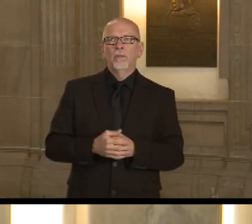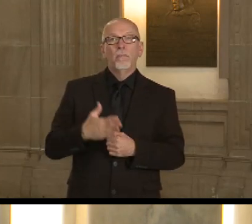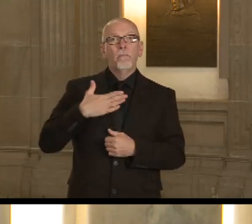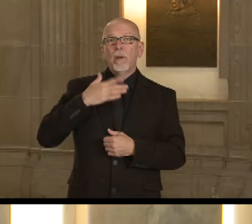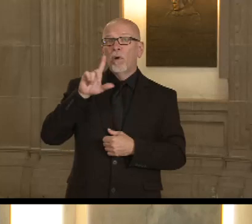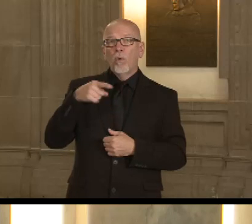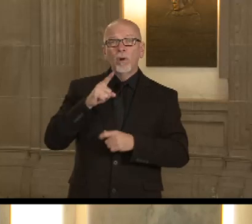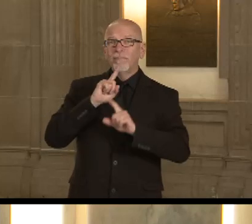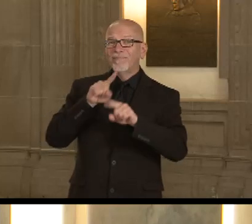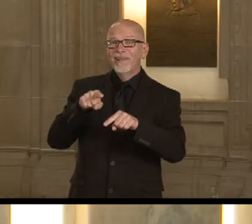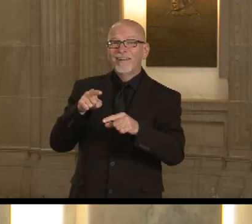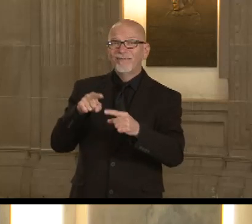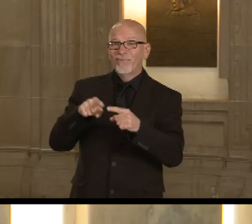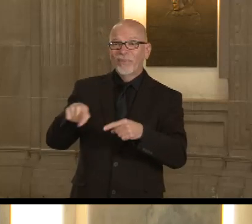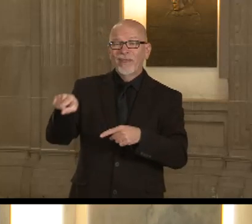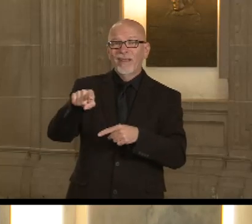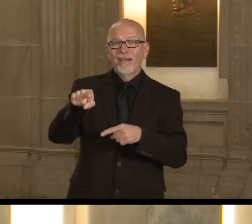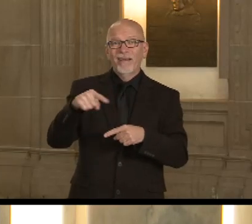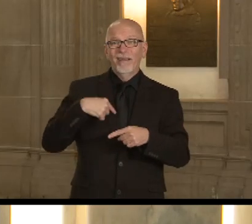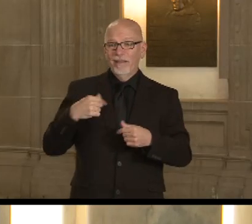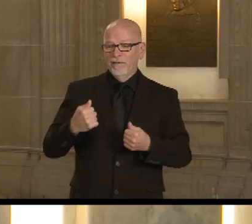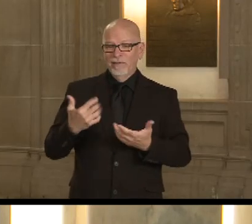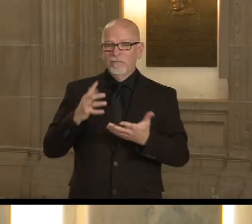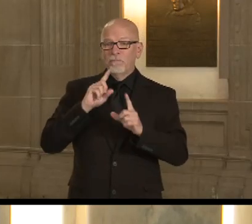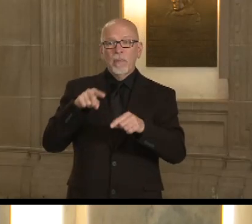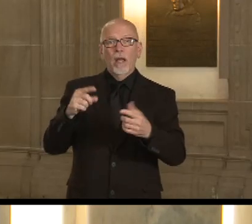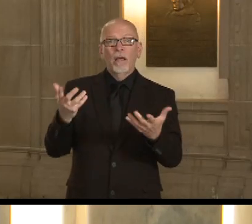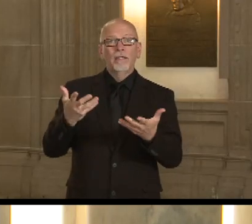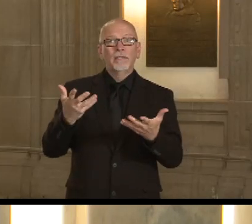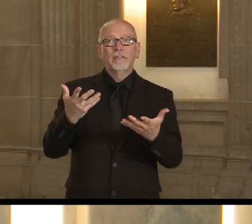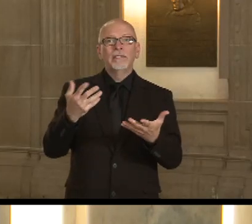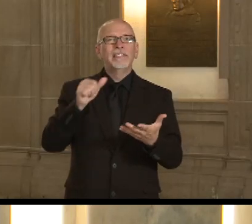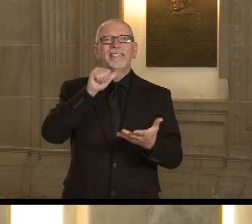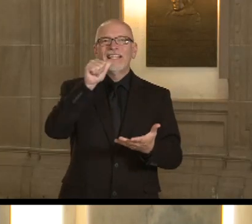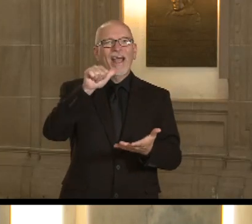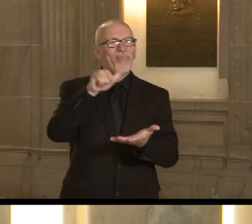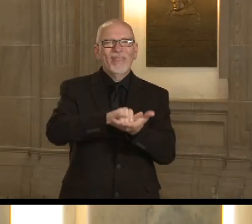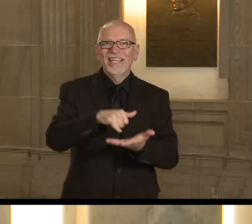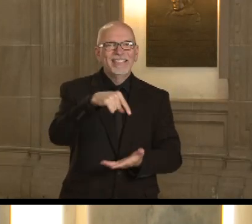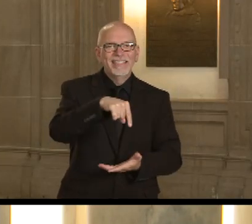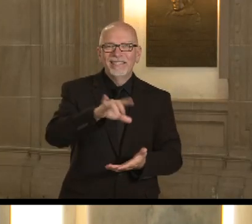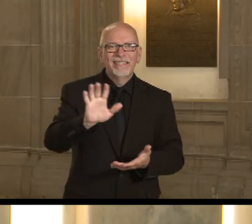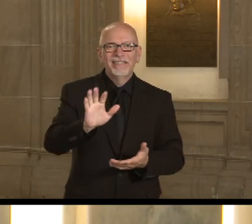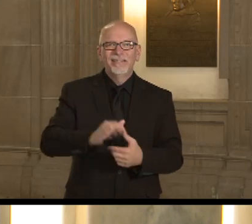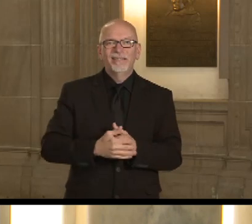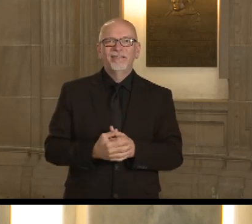And my only response to them that I could muster was not this.